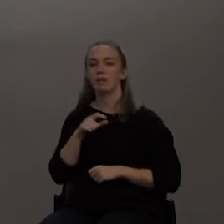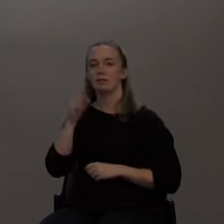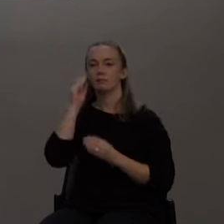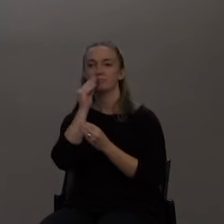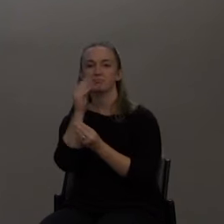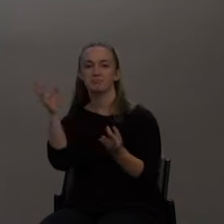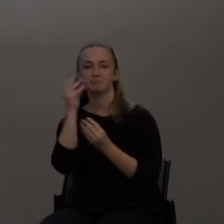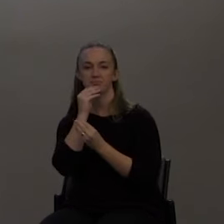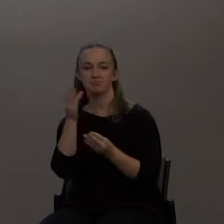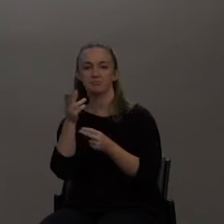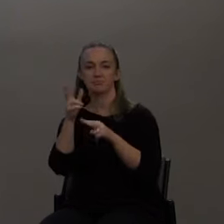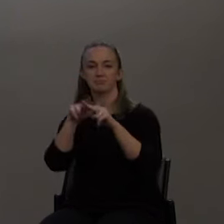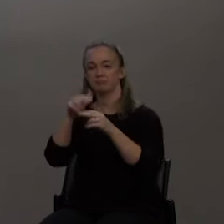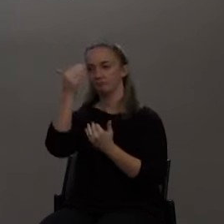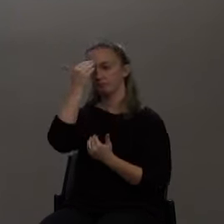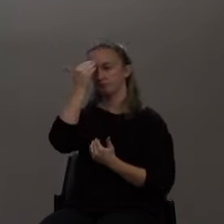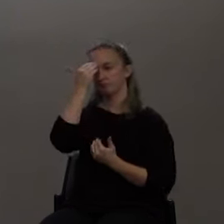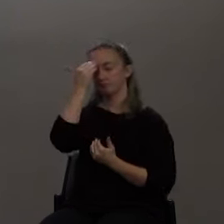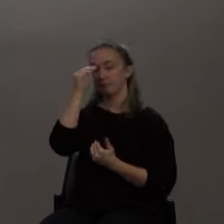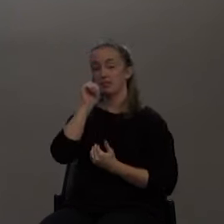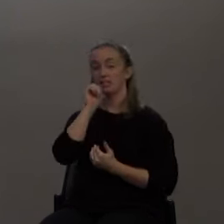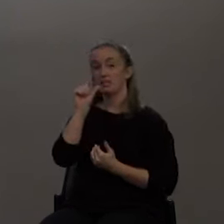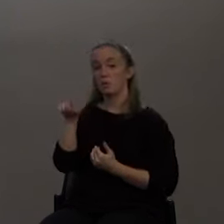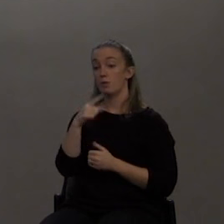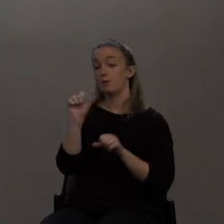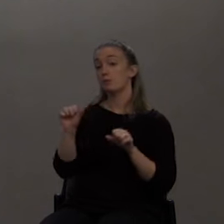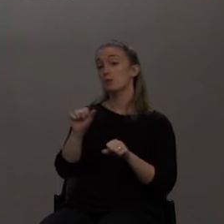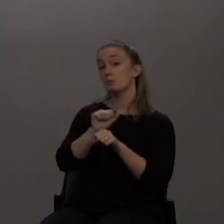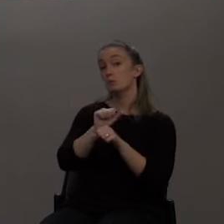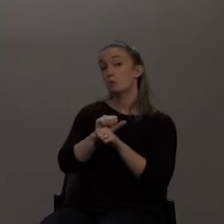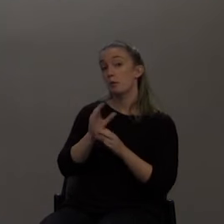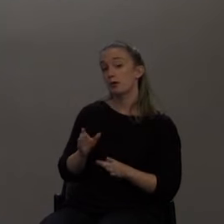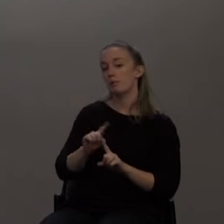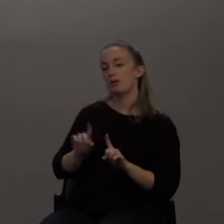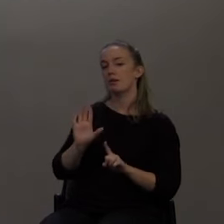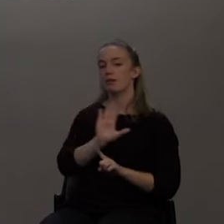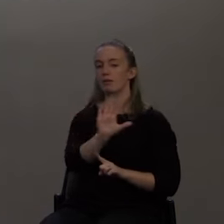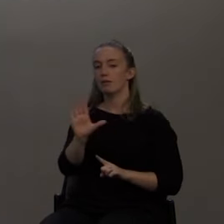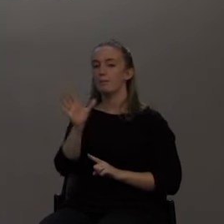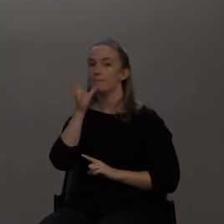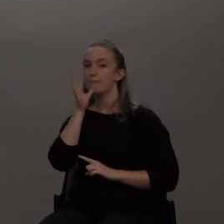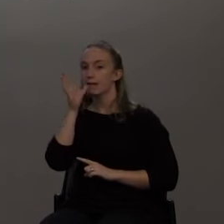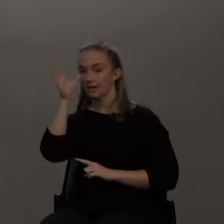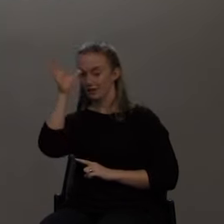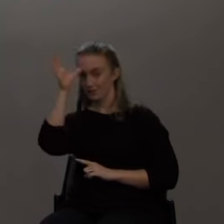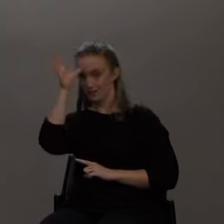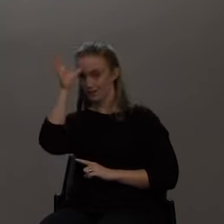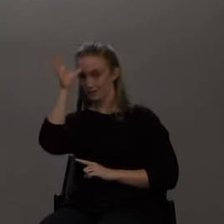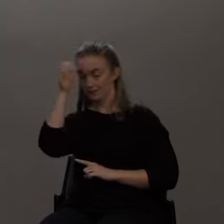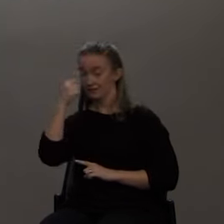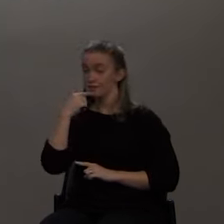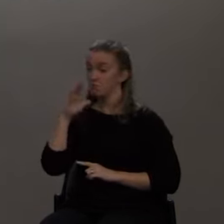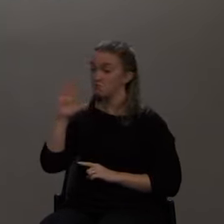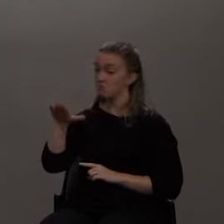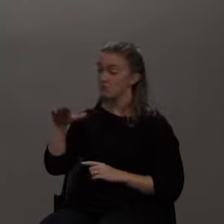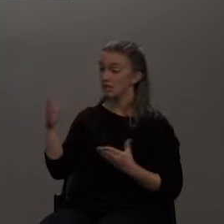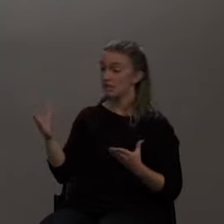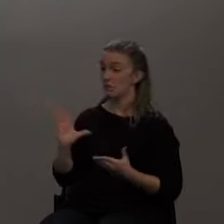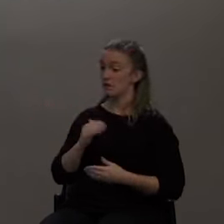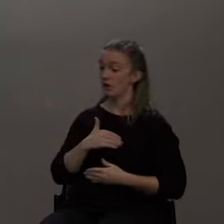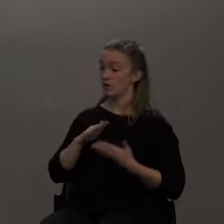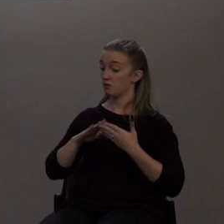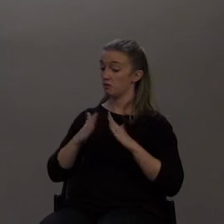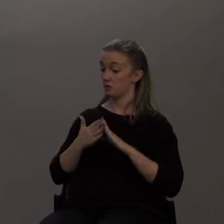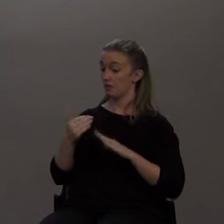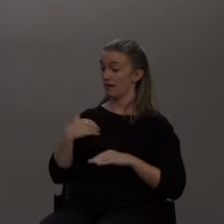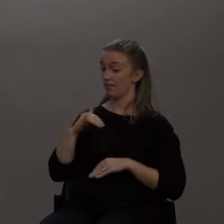just potential workers, but also parents of, you know, that younger generation to say, here are the types of jobs we have in the community. And these are the types of